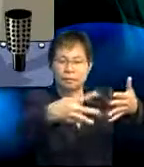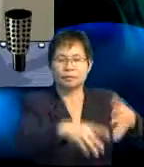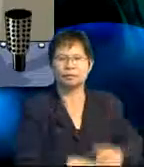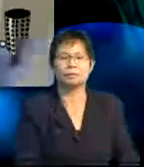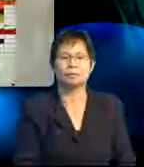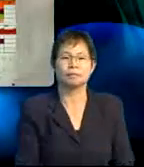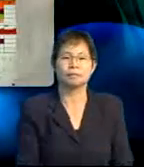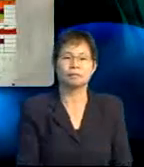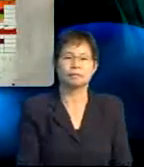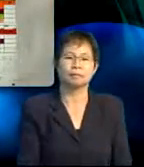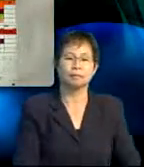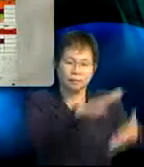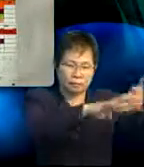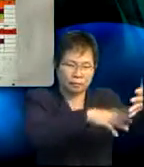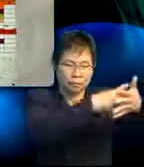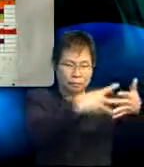Timetable.